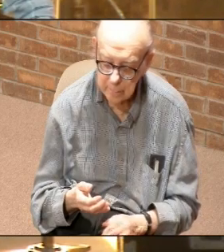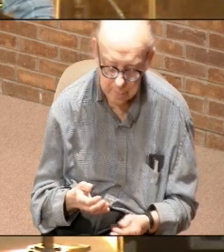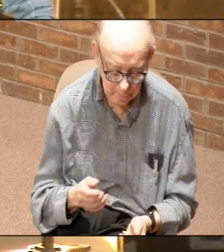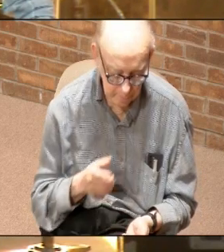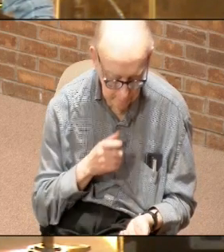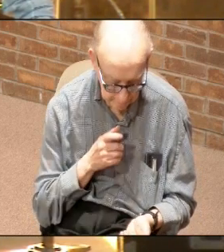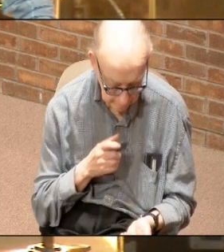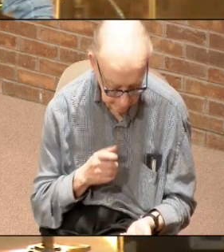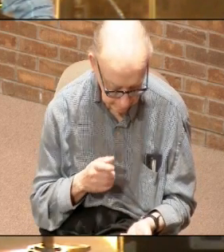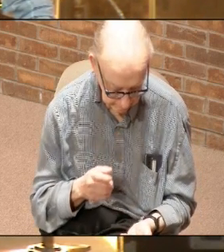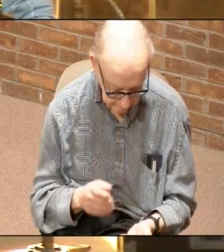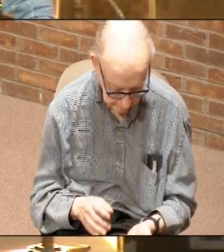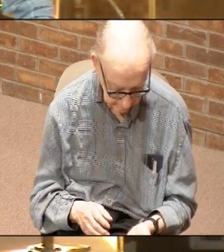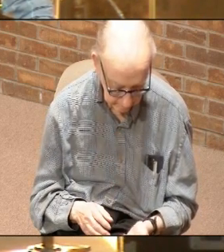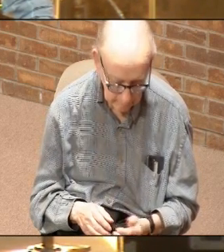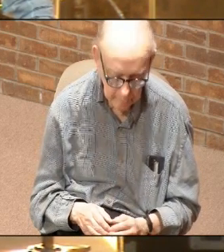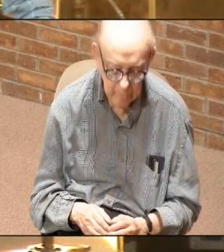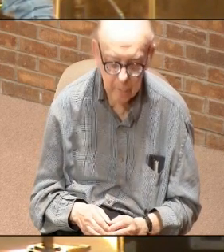To who?